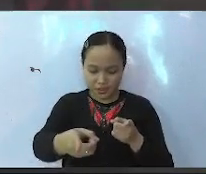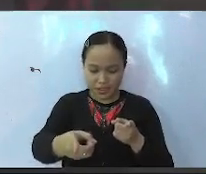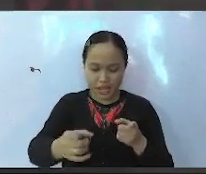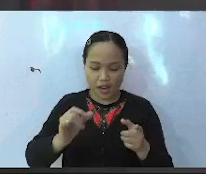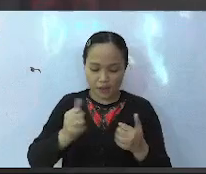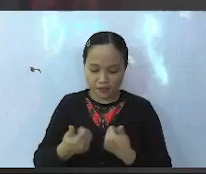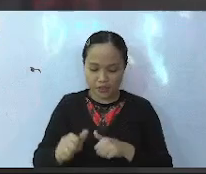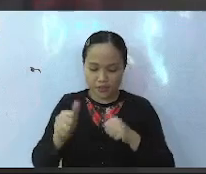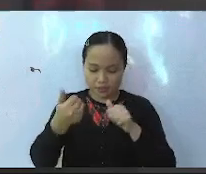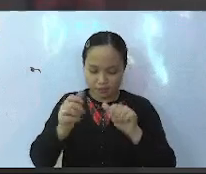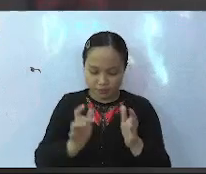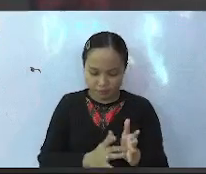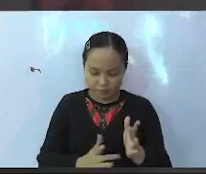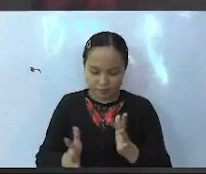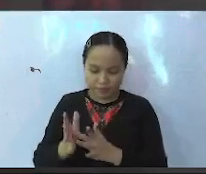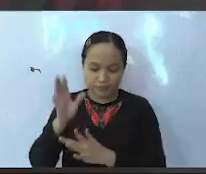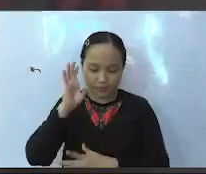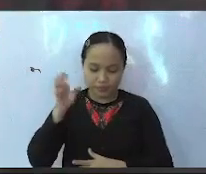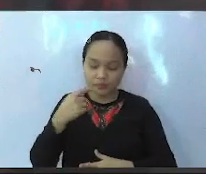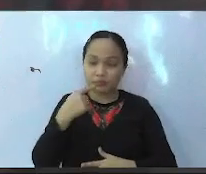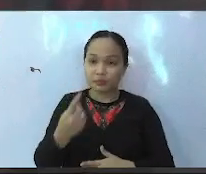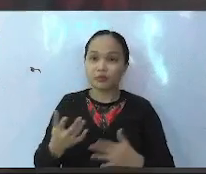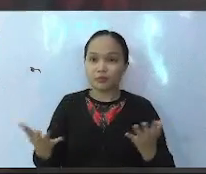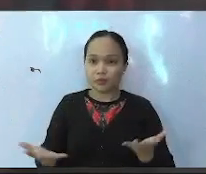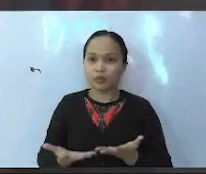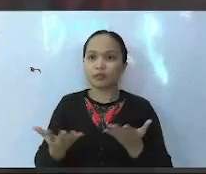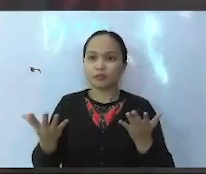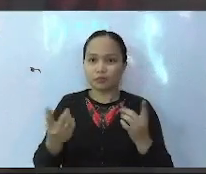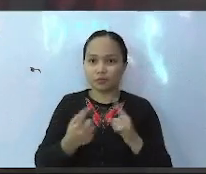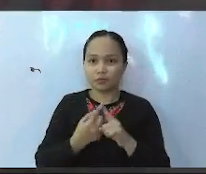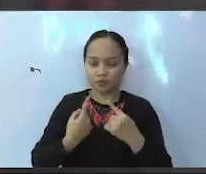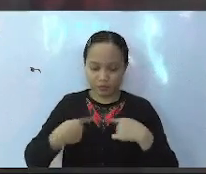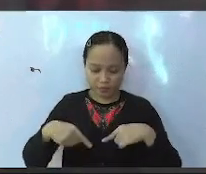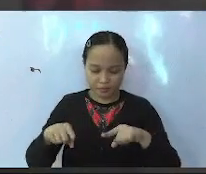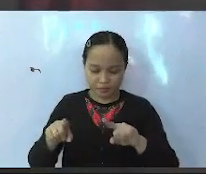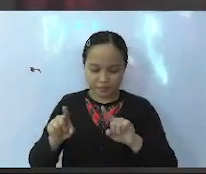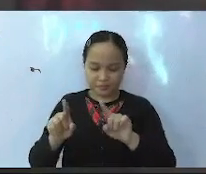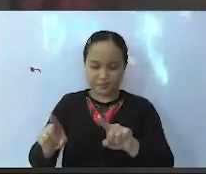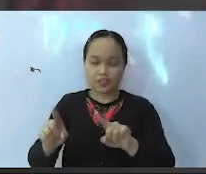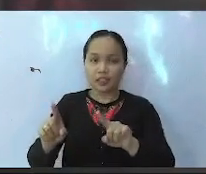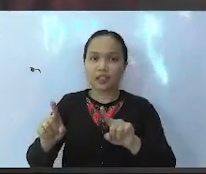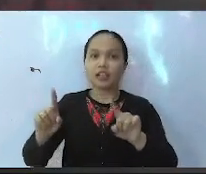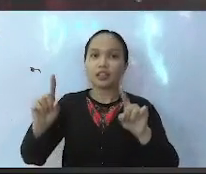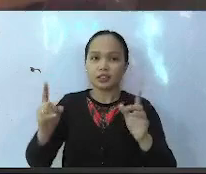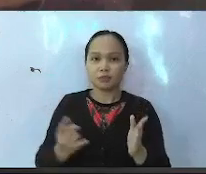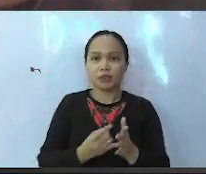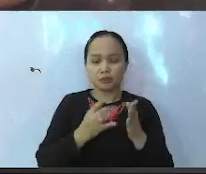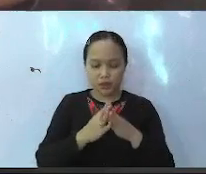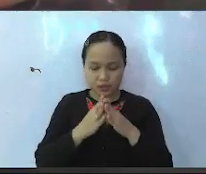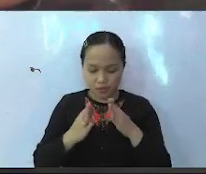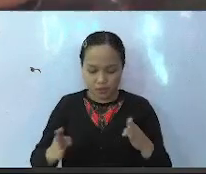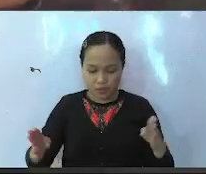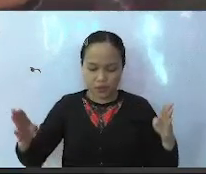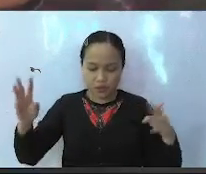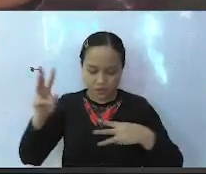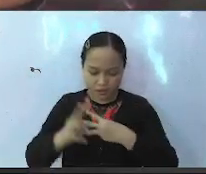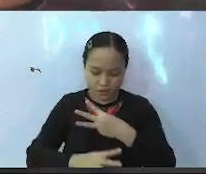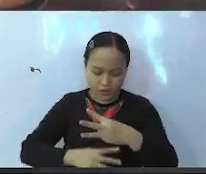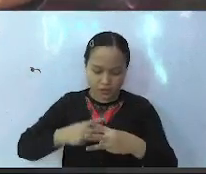direction. I'll follow him, he tells me where to go. It's a big, big